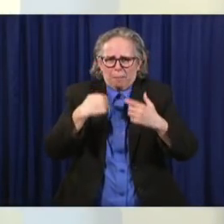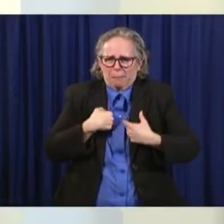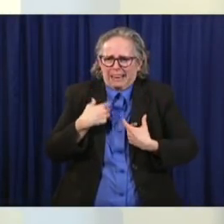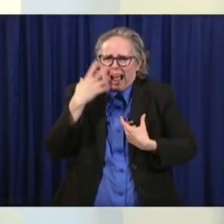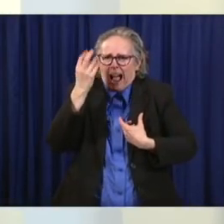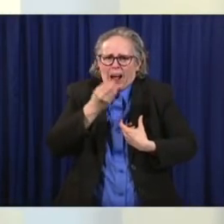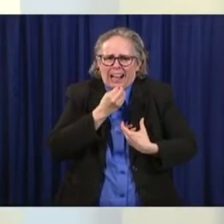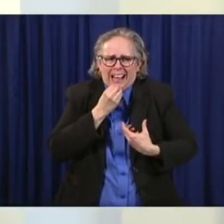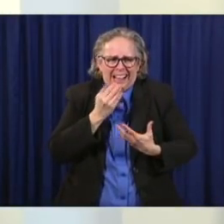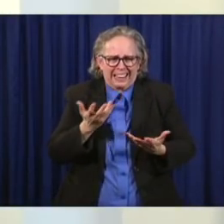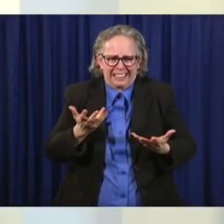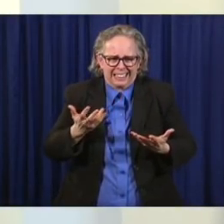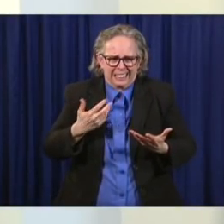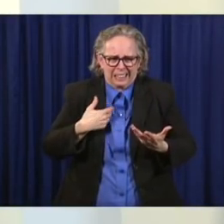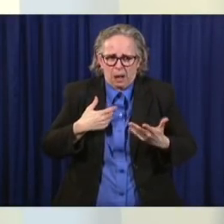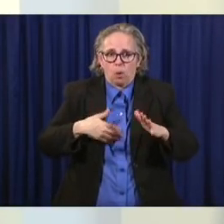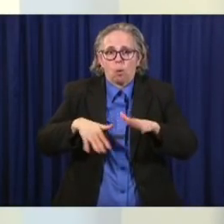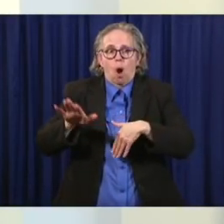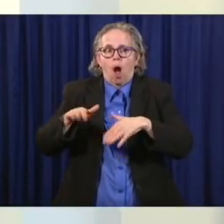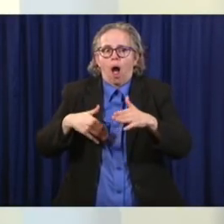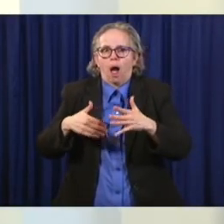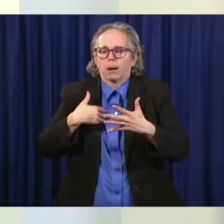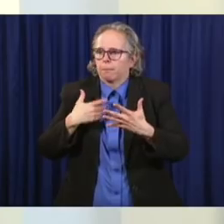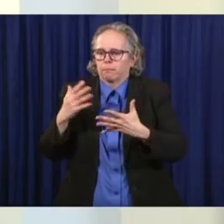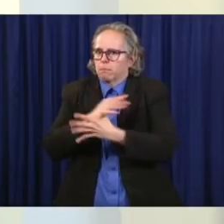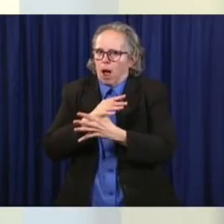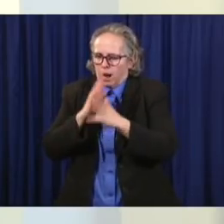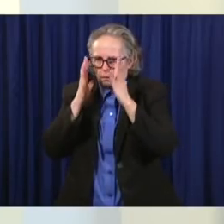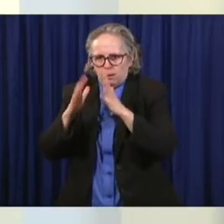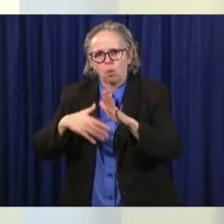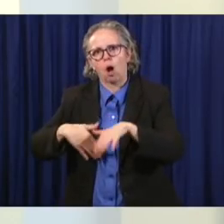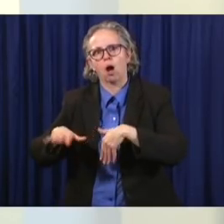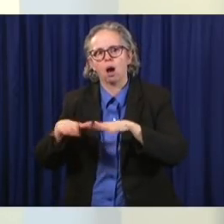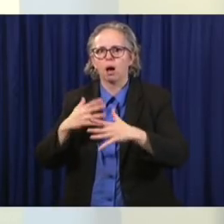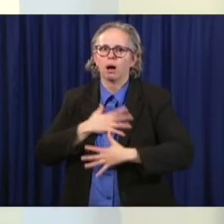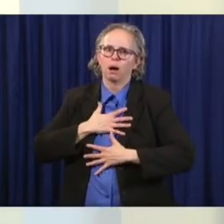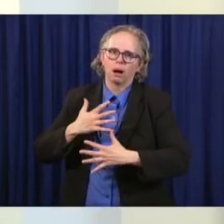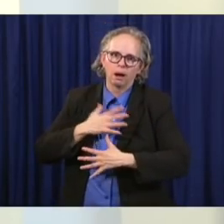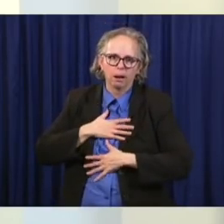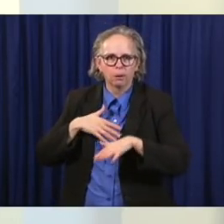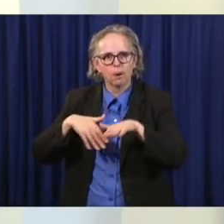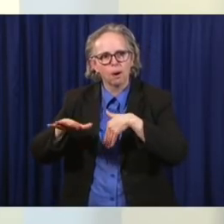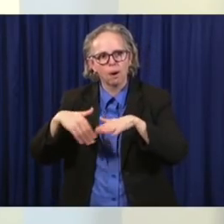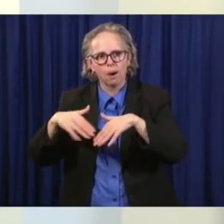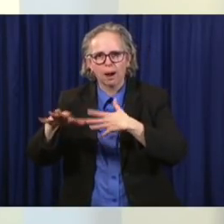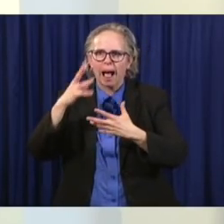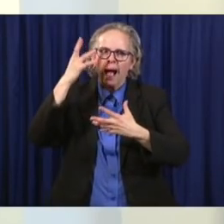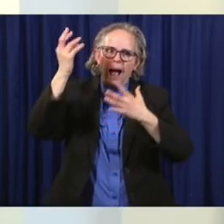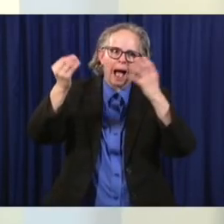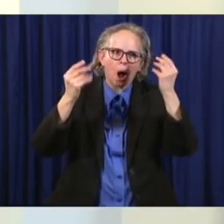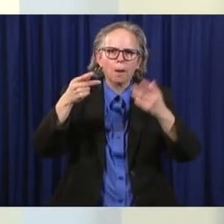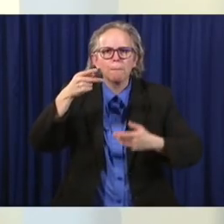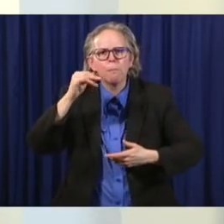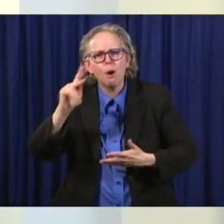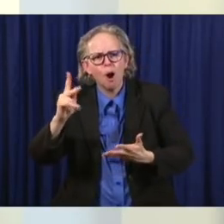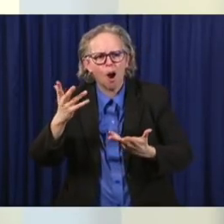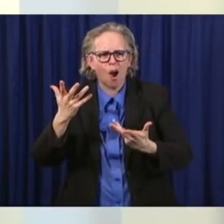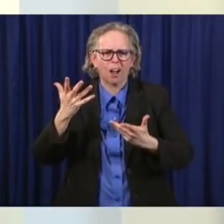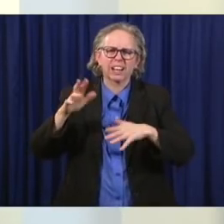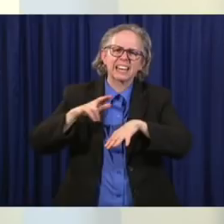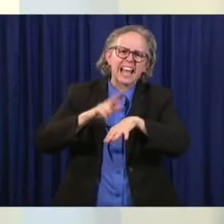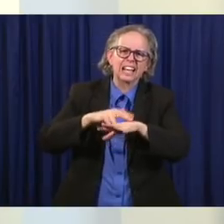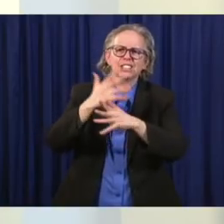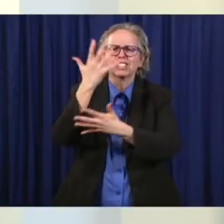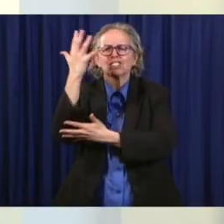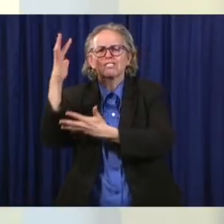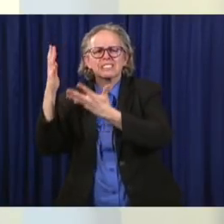is like highest on my list of things I want to do. Get out in a park and get out in nature the first chance I get.